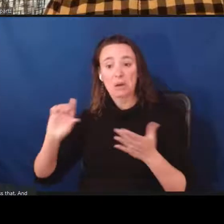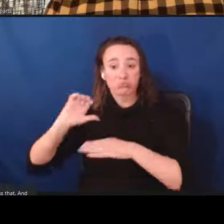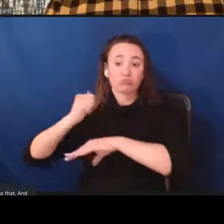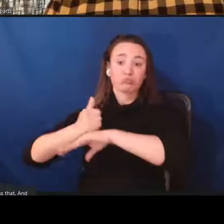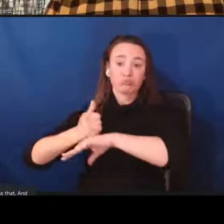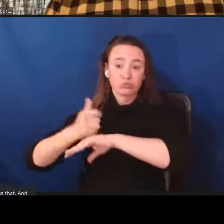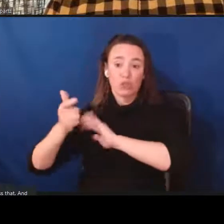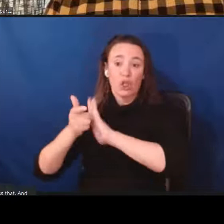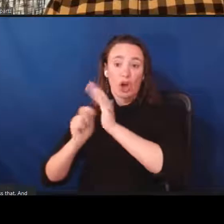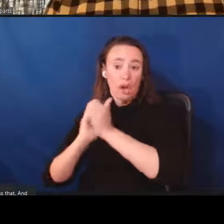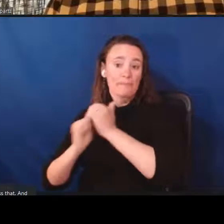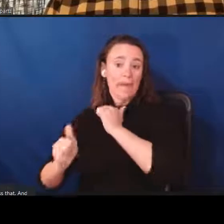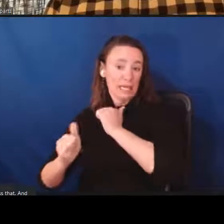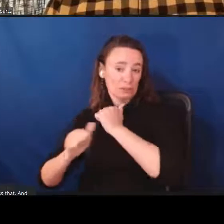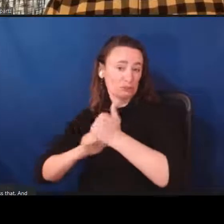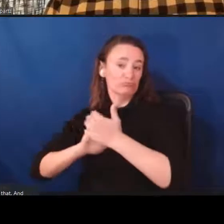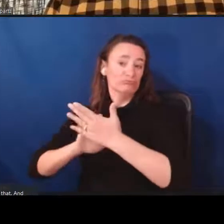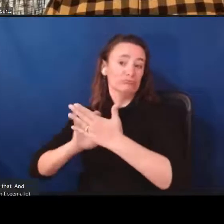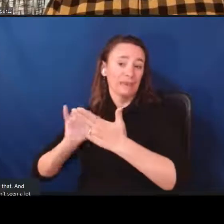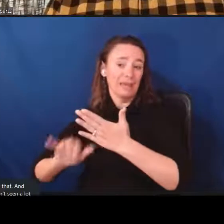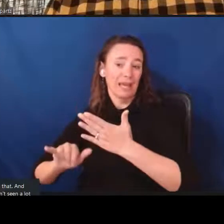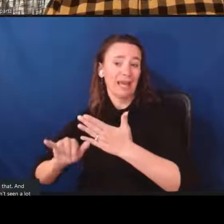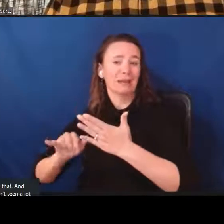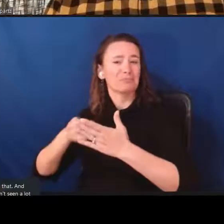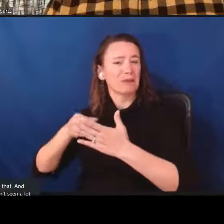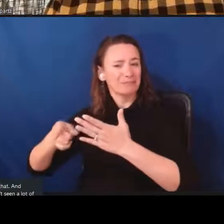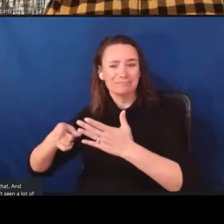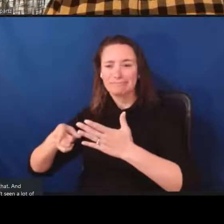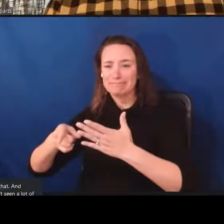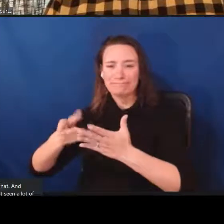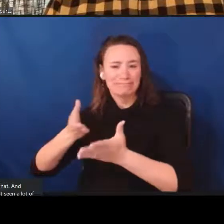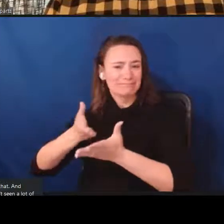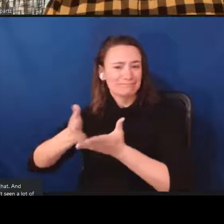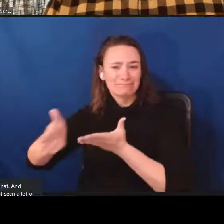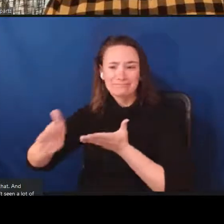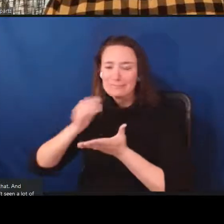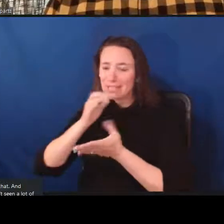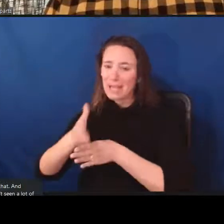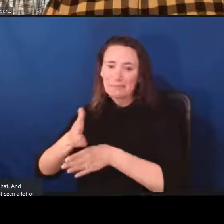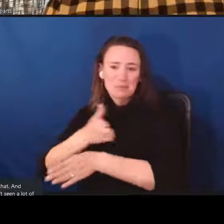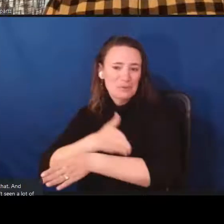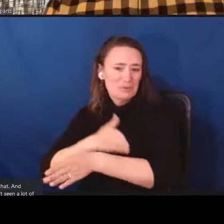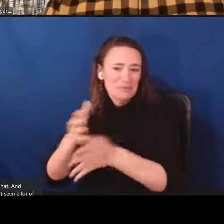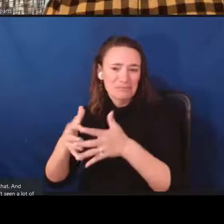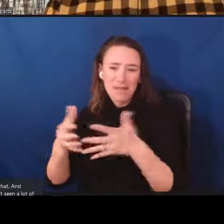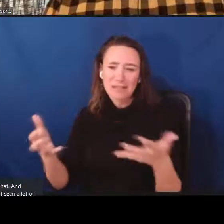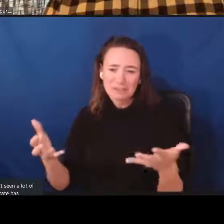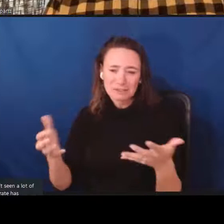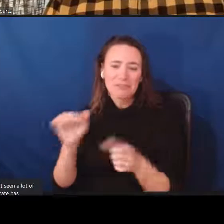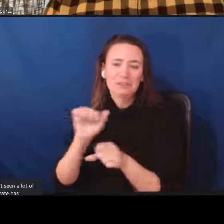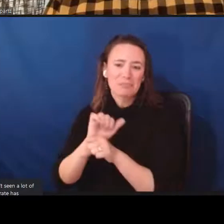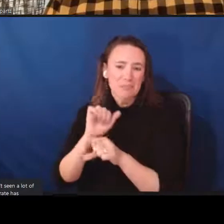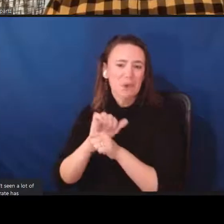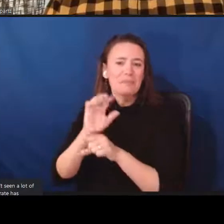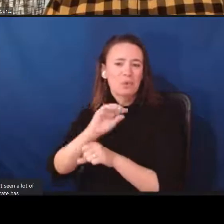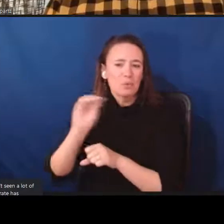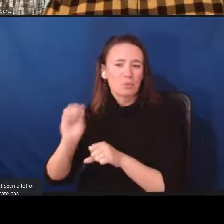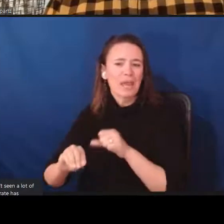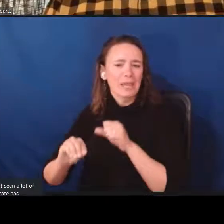one area that we haven't seen a lot of improvement in. The employment rate has remained the same at around